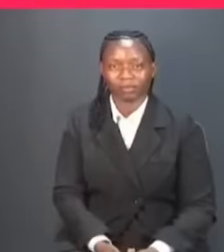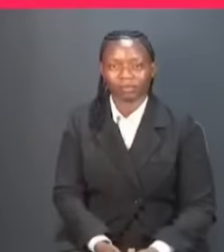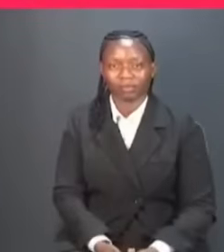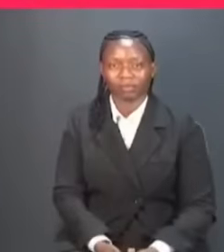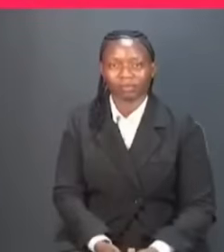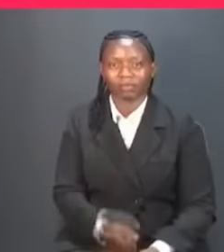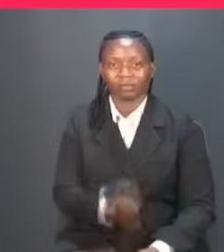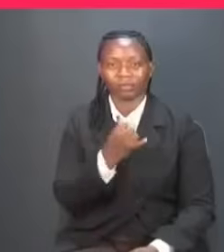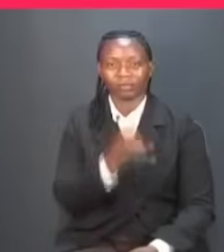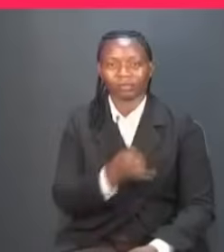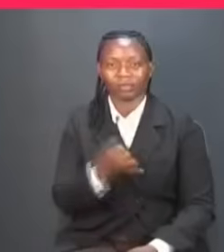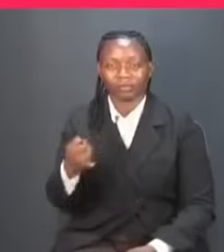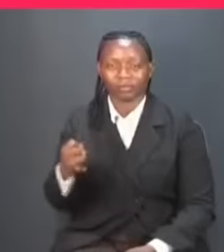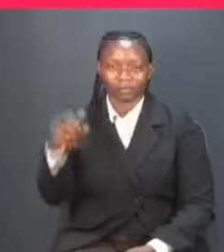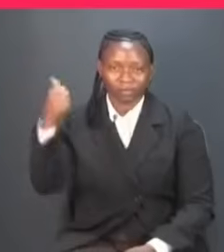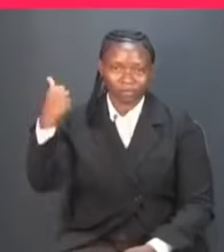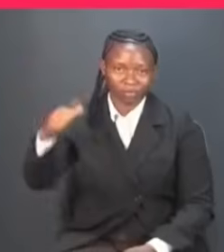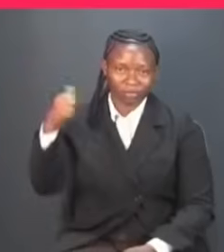item 10,